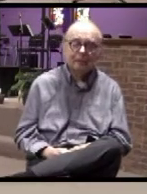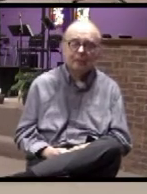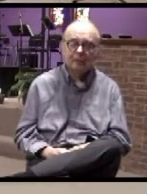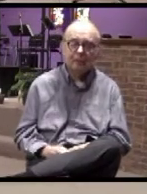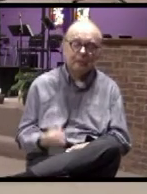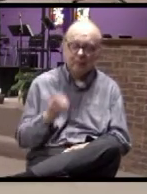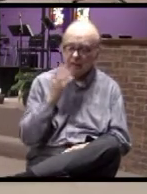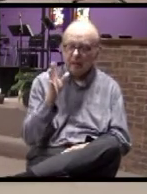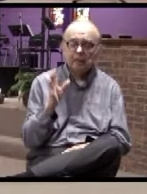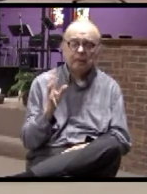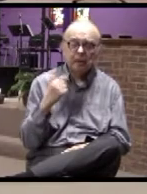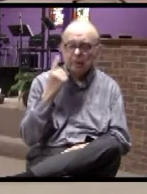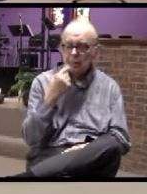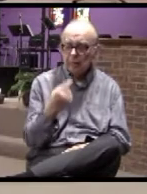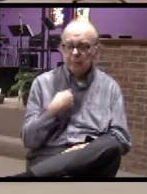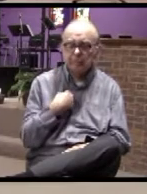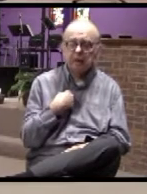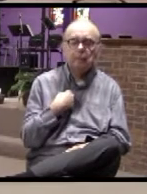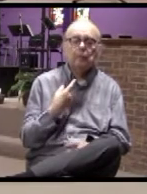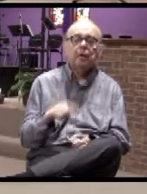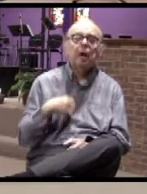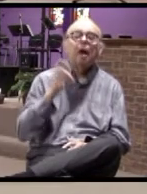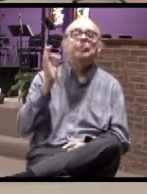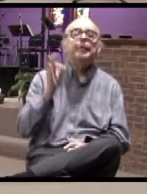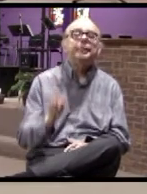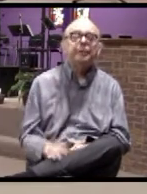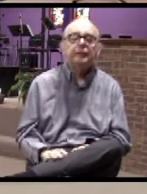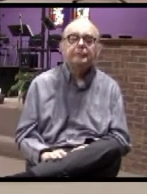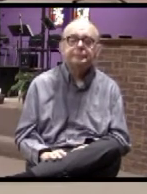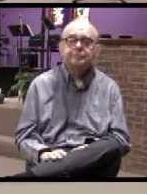I don't like the way you look at me when I preach.